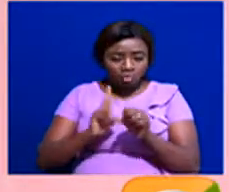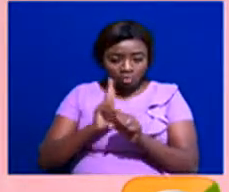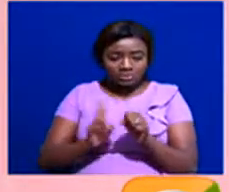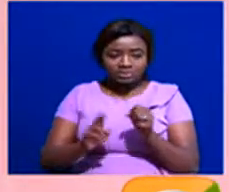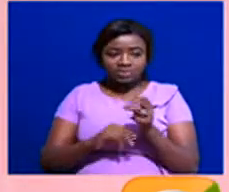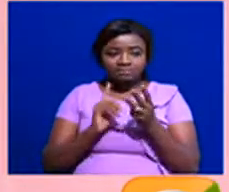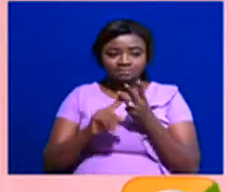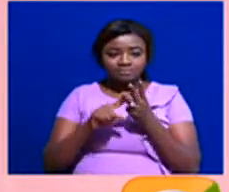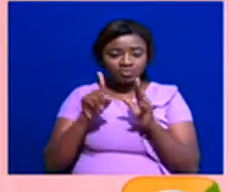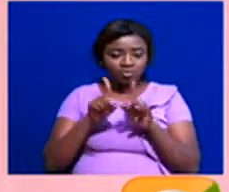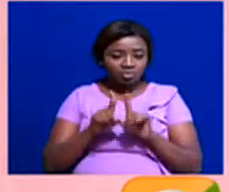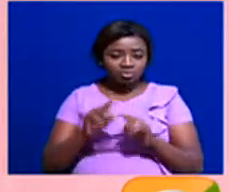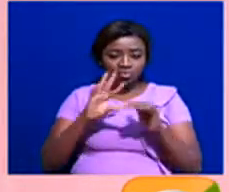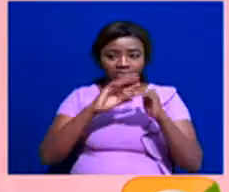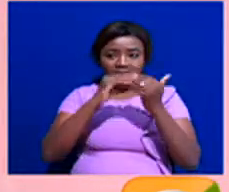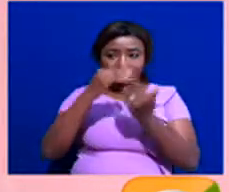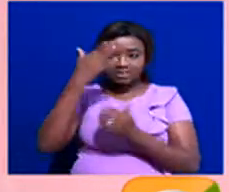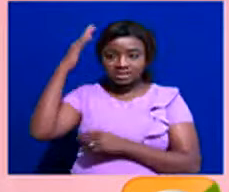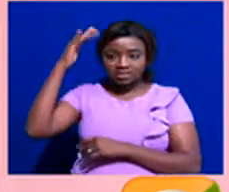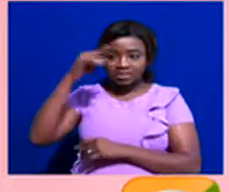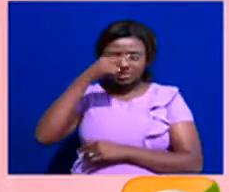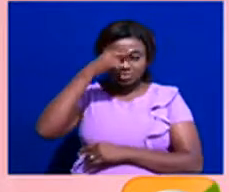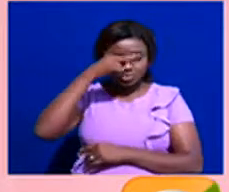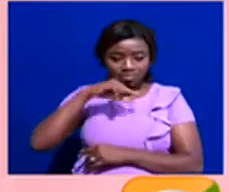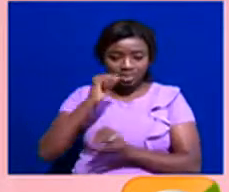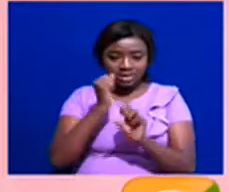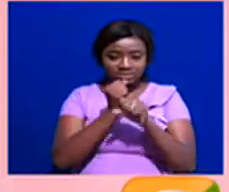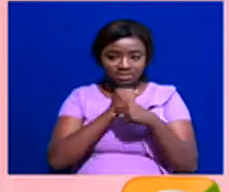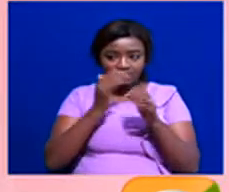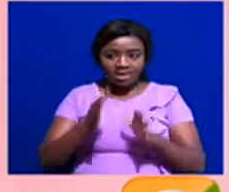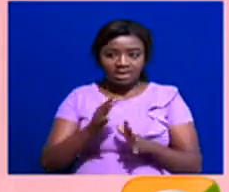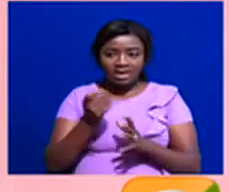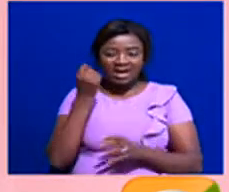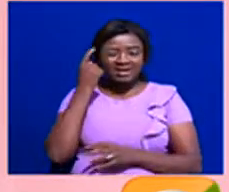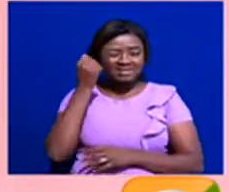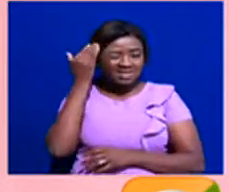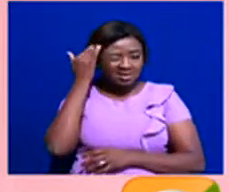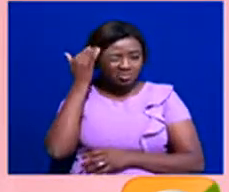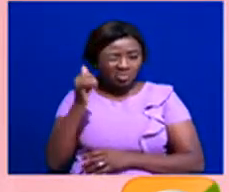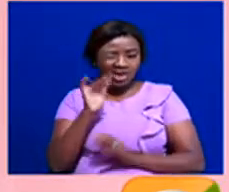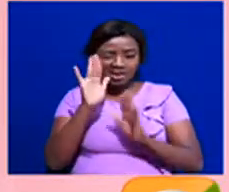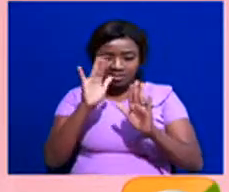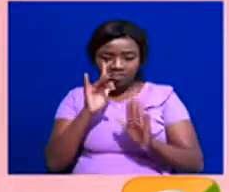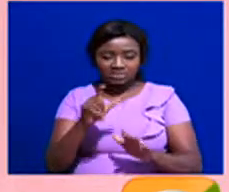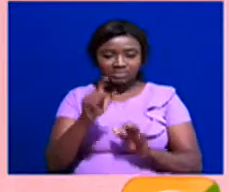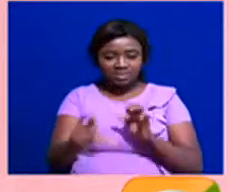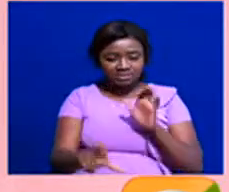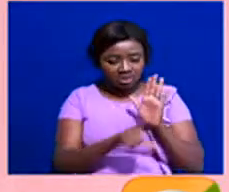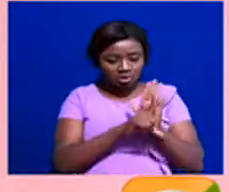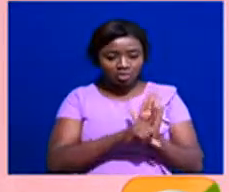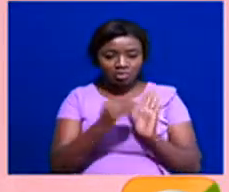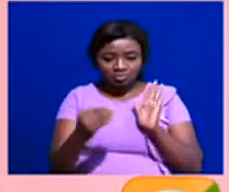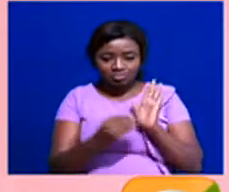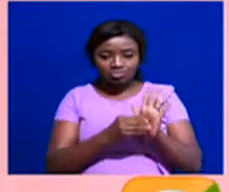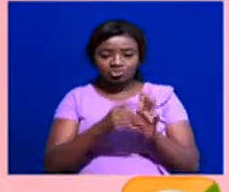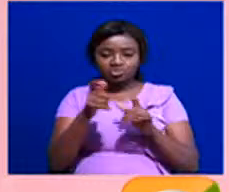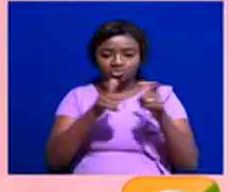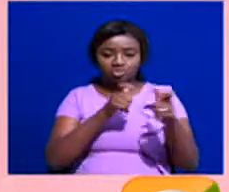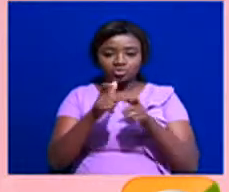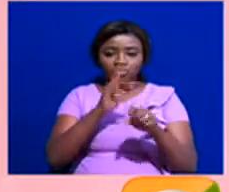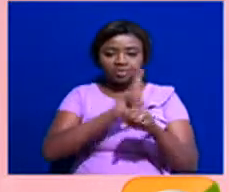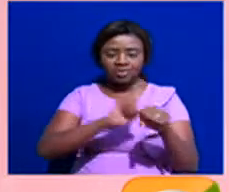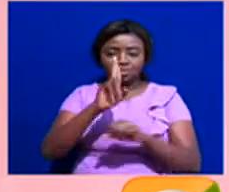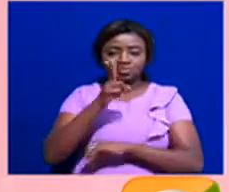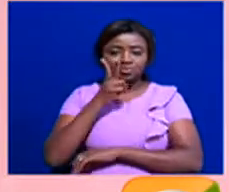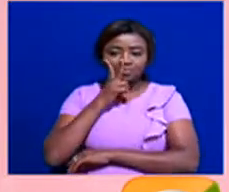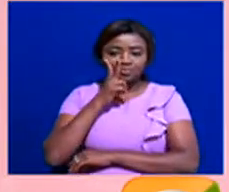creating awareness to policymakers and legislators on why they need to legislate tobacco control. And so in Kenya, majority,